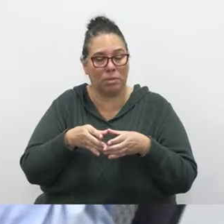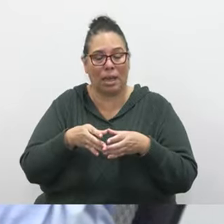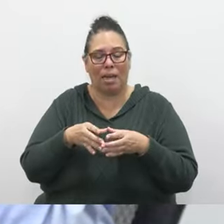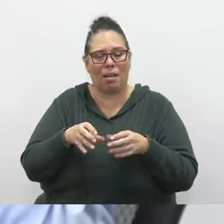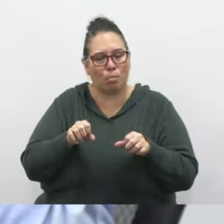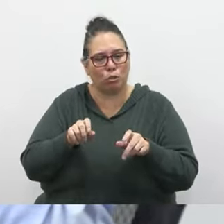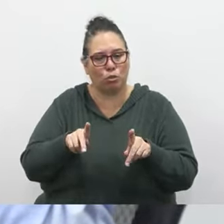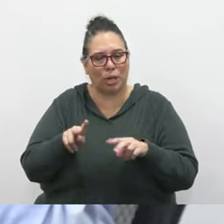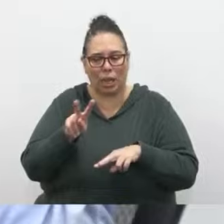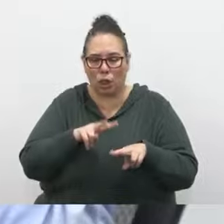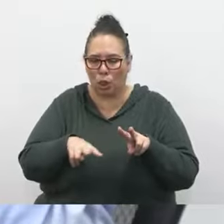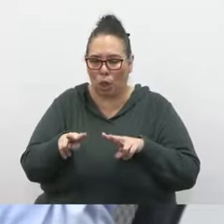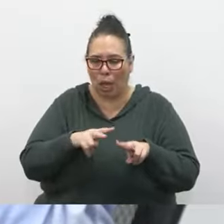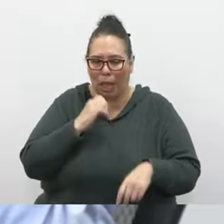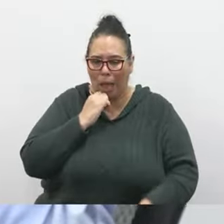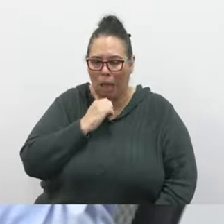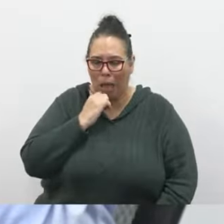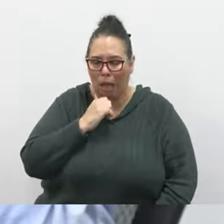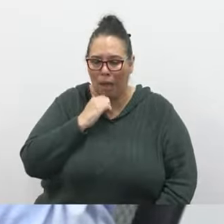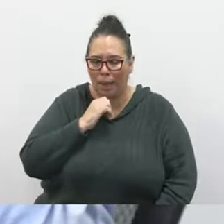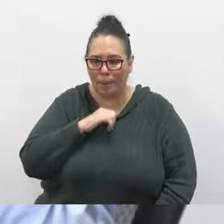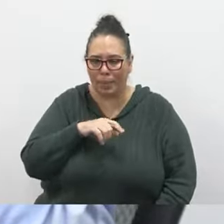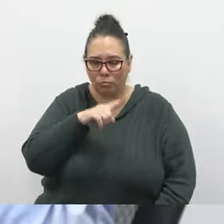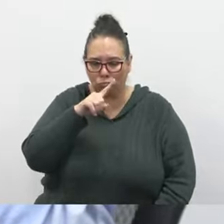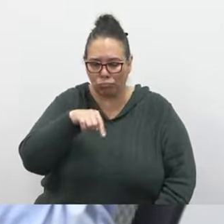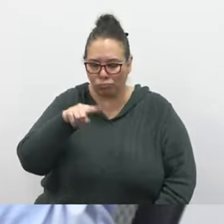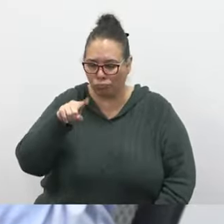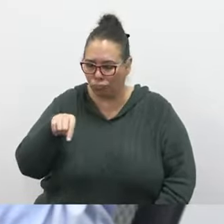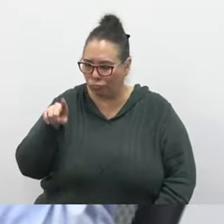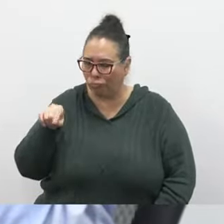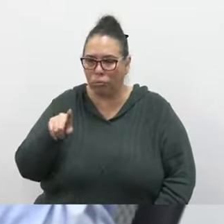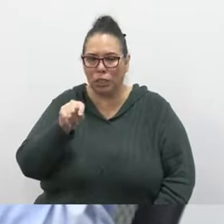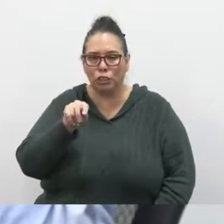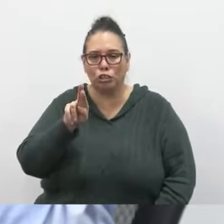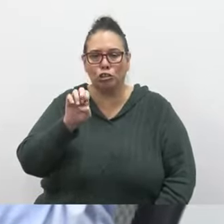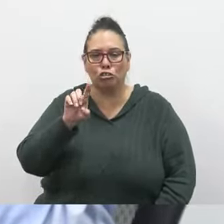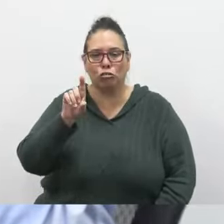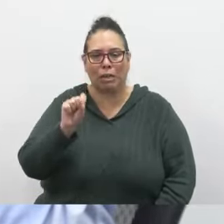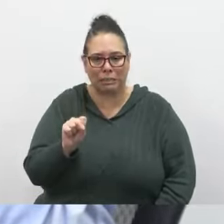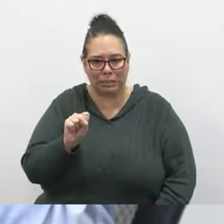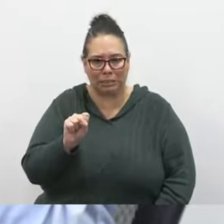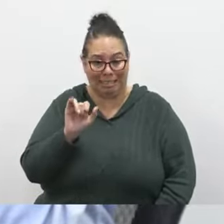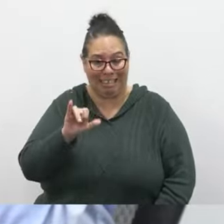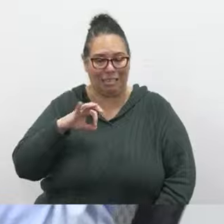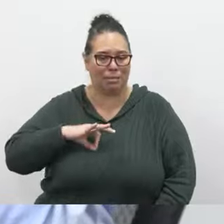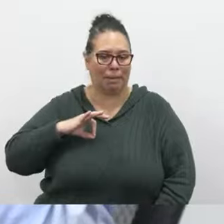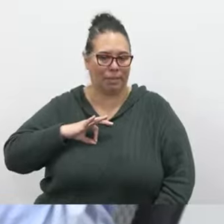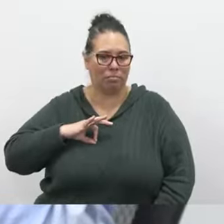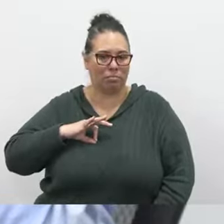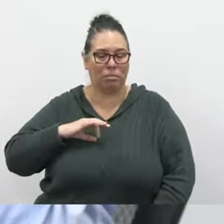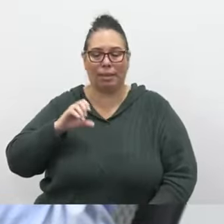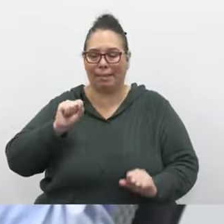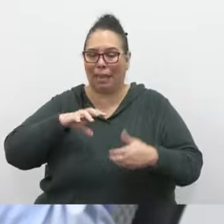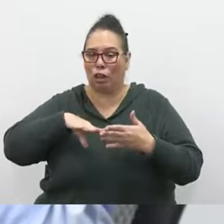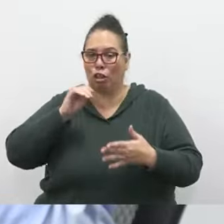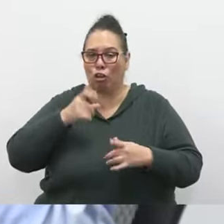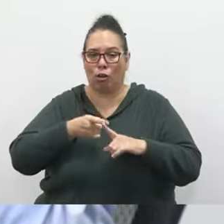at common trends, which is a benefit of having common assessments. They have an opportunity to learn from one